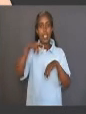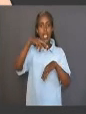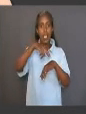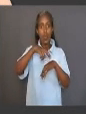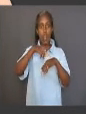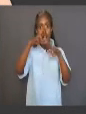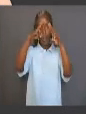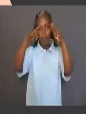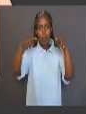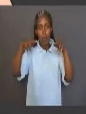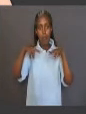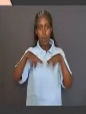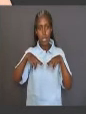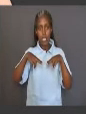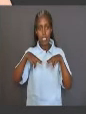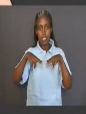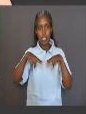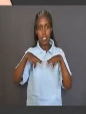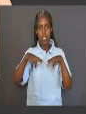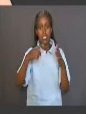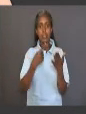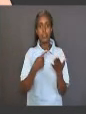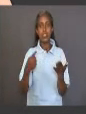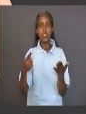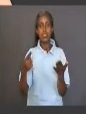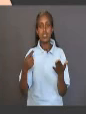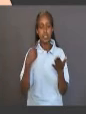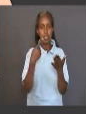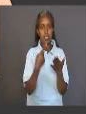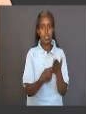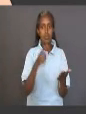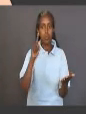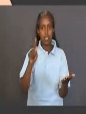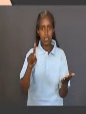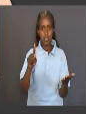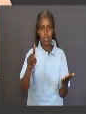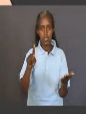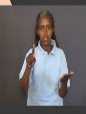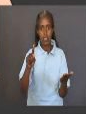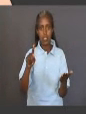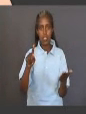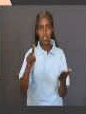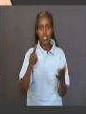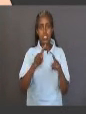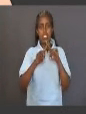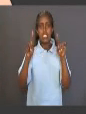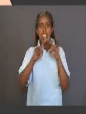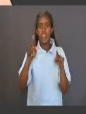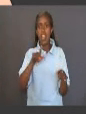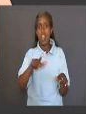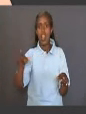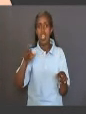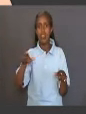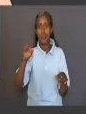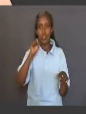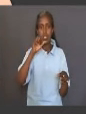regular polygons, such as these ones, have several lines of